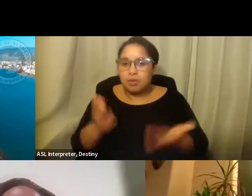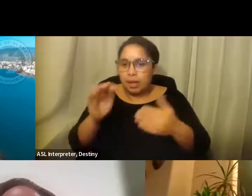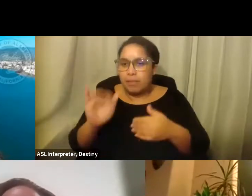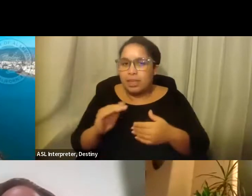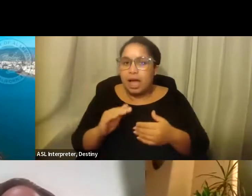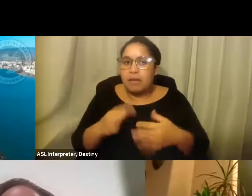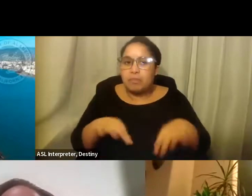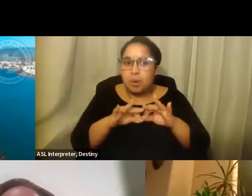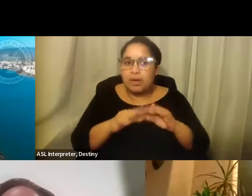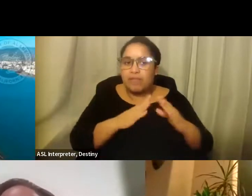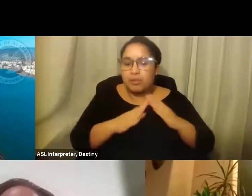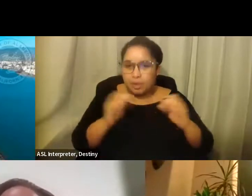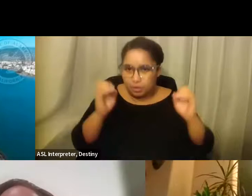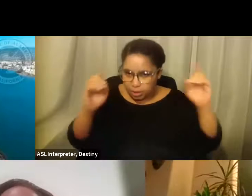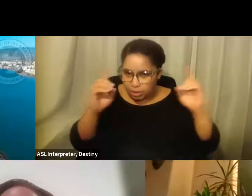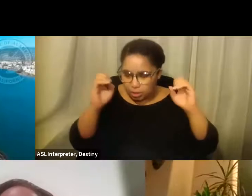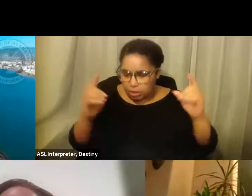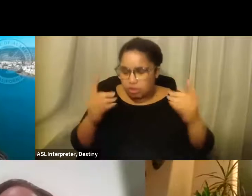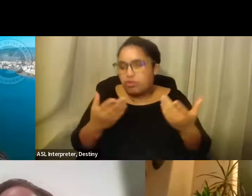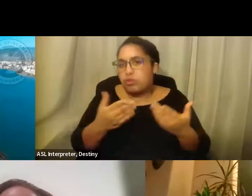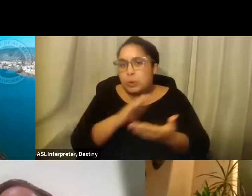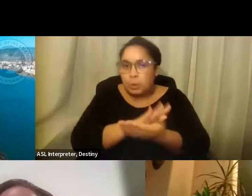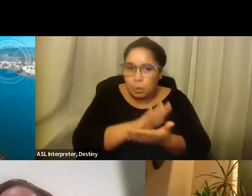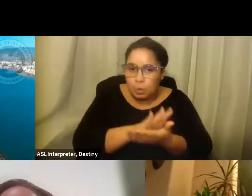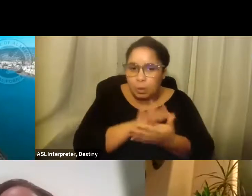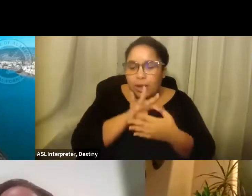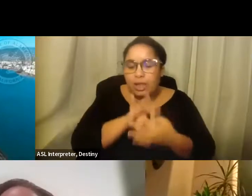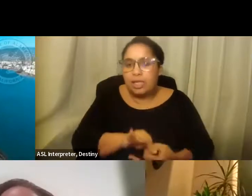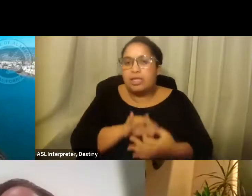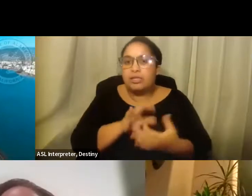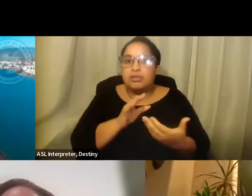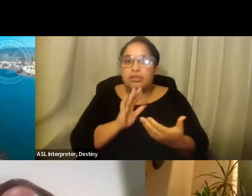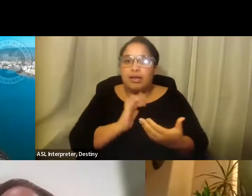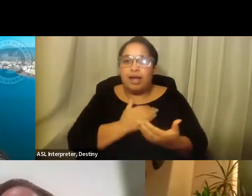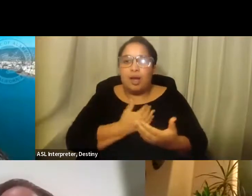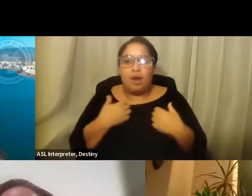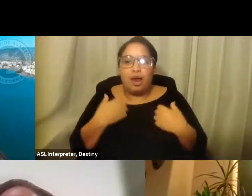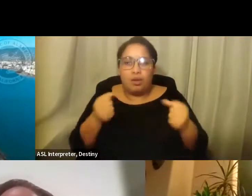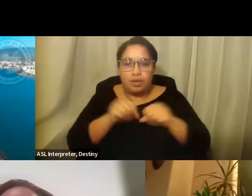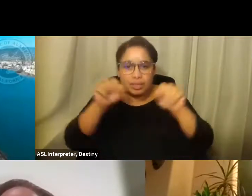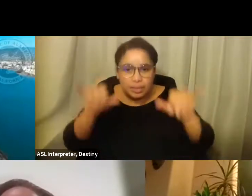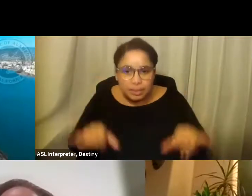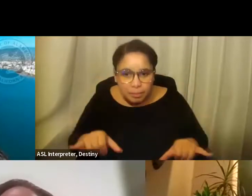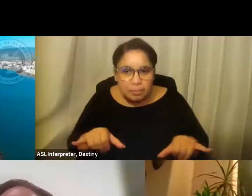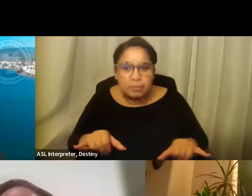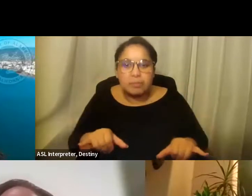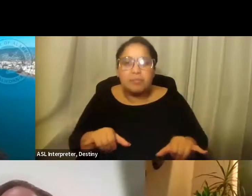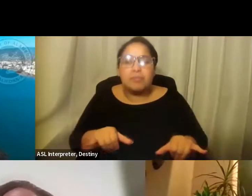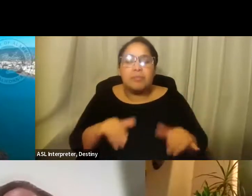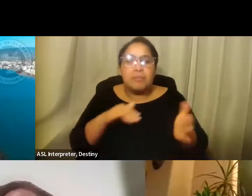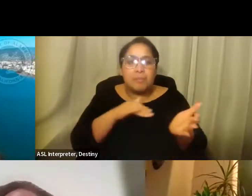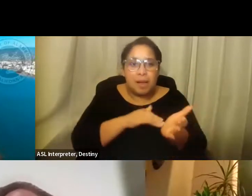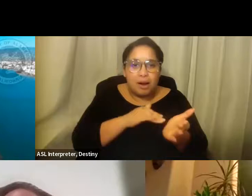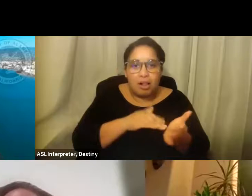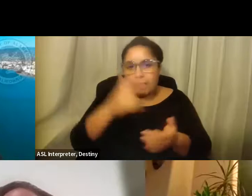of community education in schools around our health system and medical and mental health